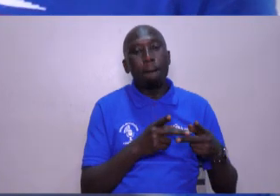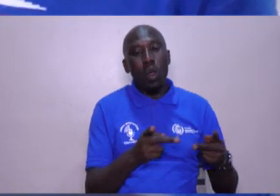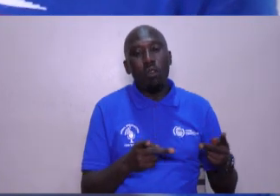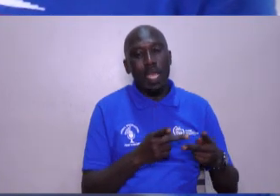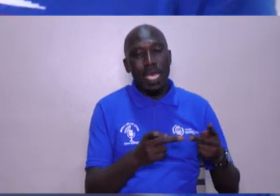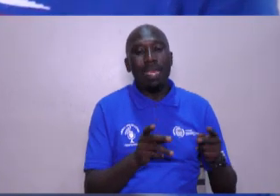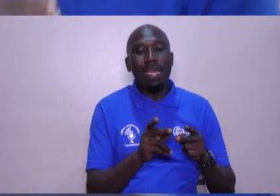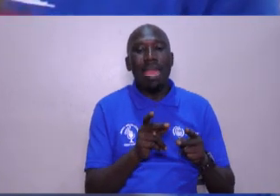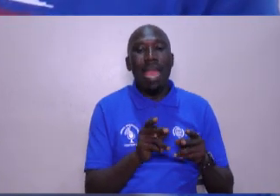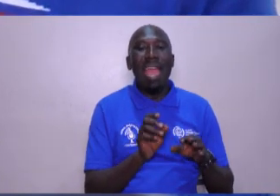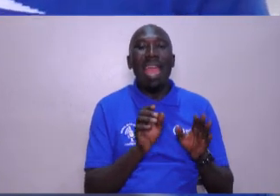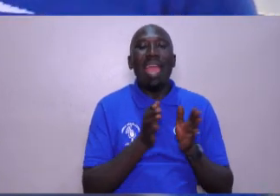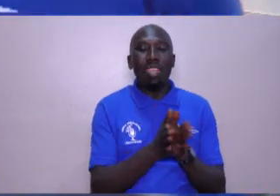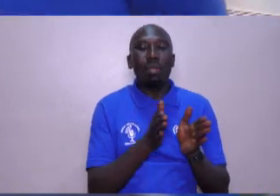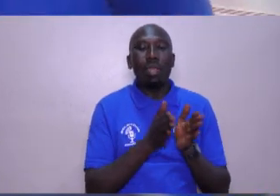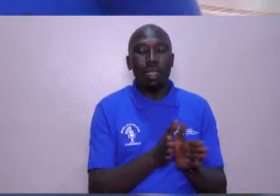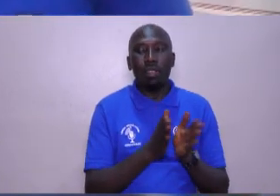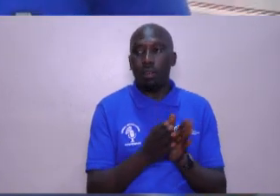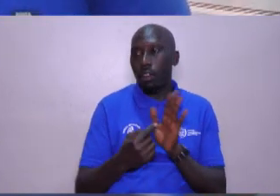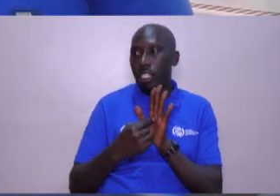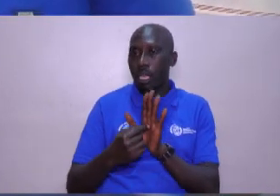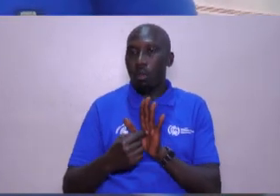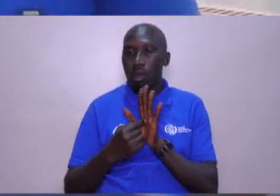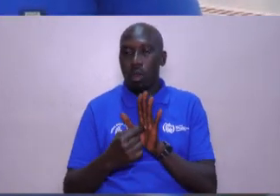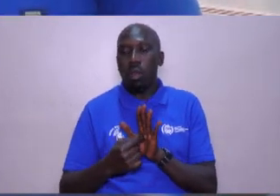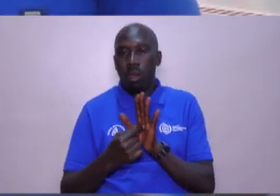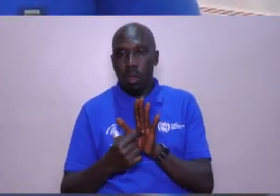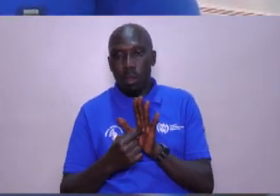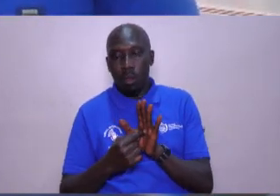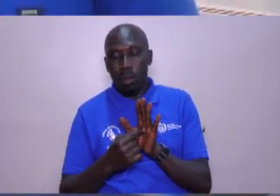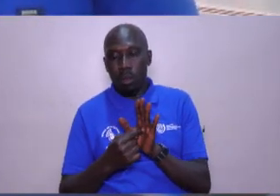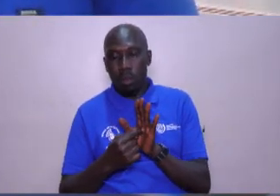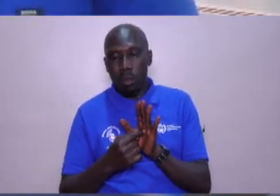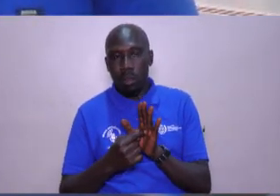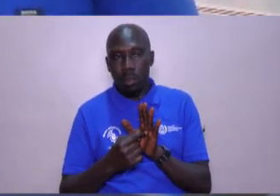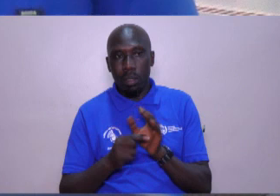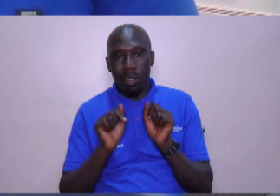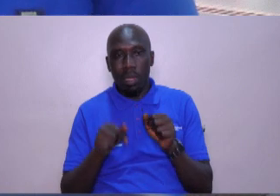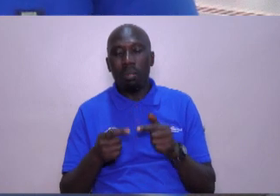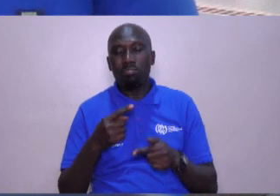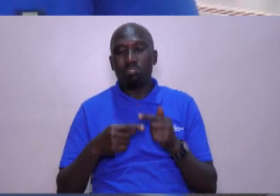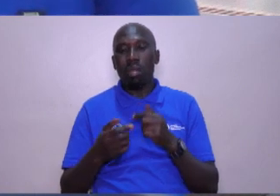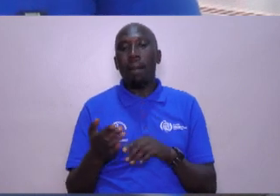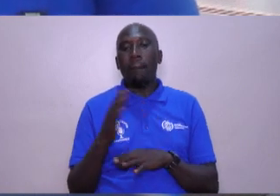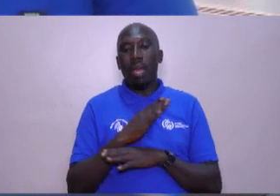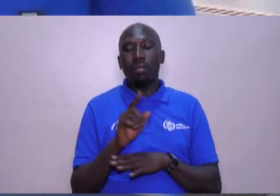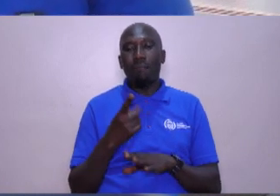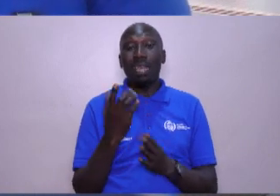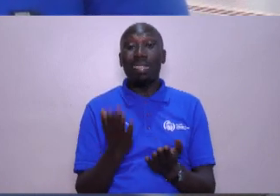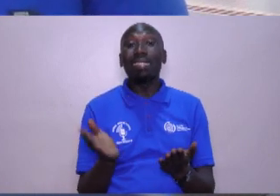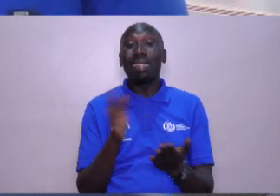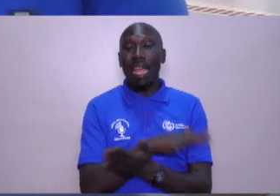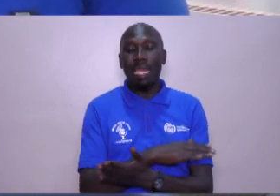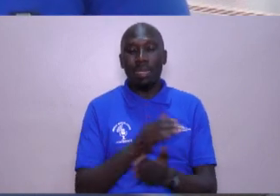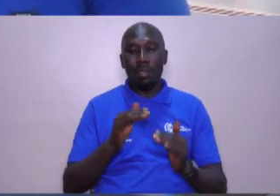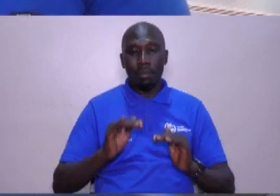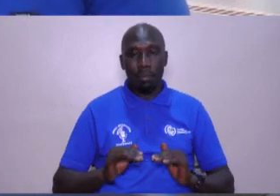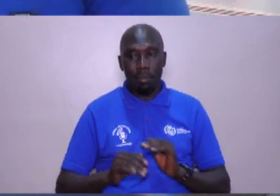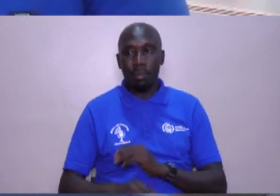explanations. A case in point, can you go back to the first slide?